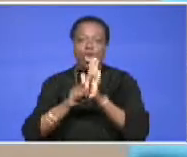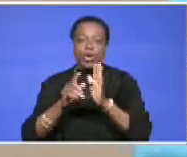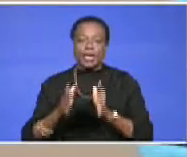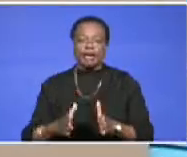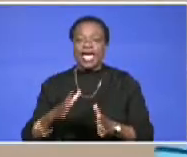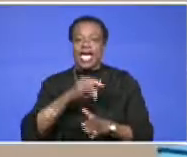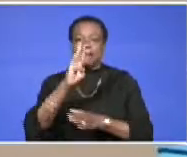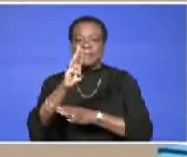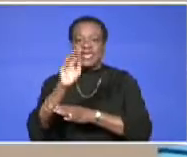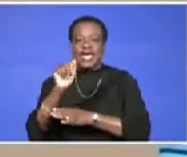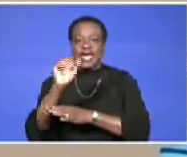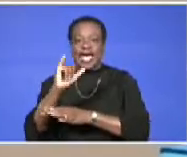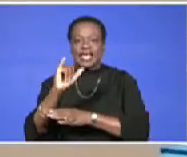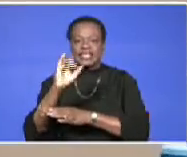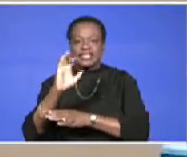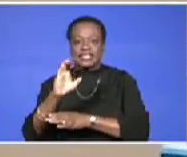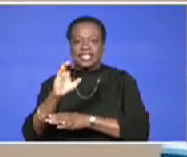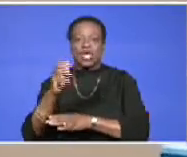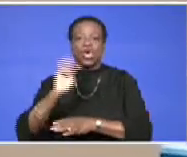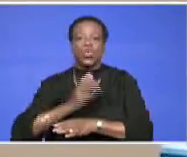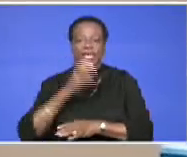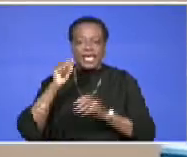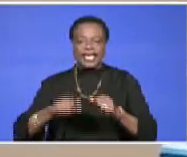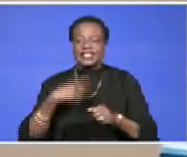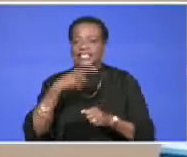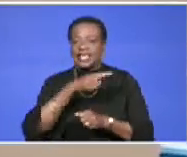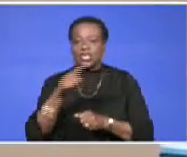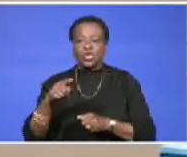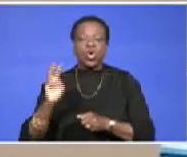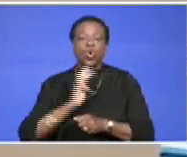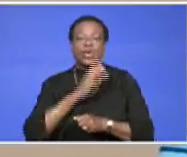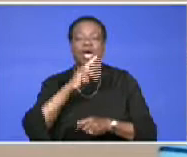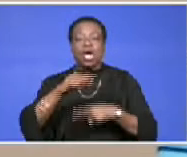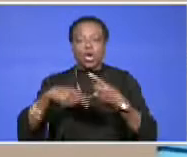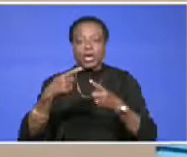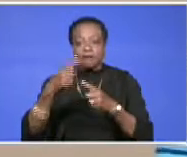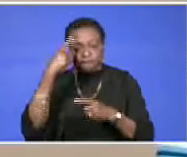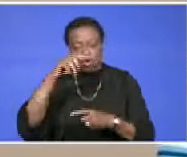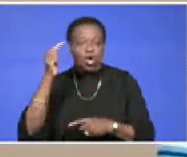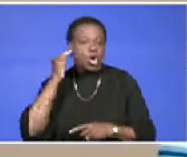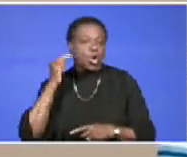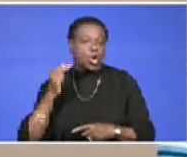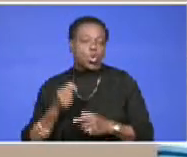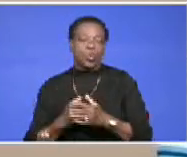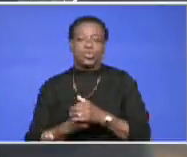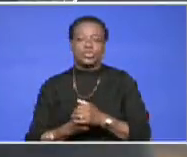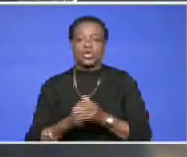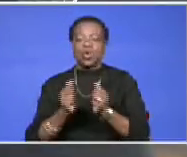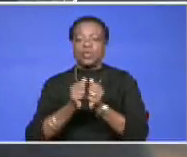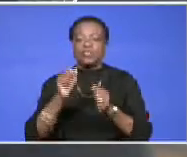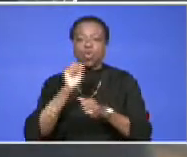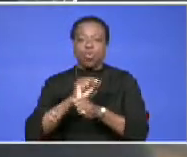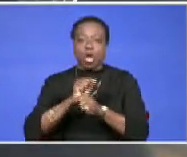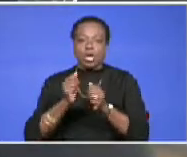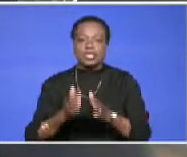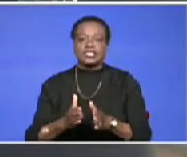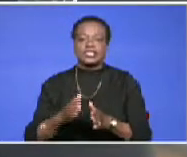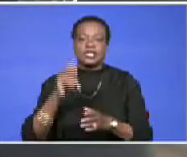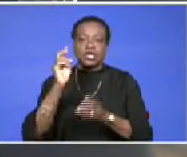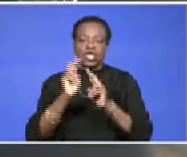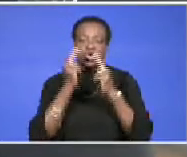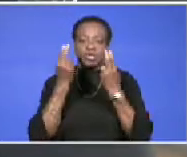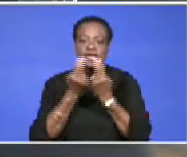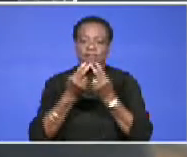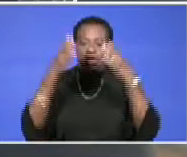BAIC, we can tell you we're going for gold with the General Workers Union. President